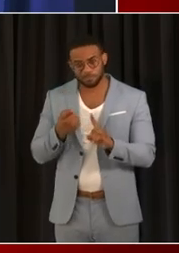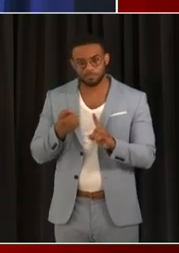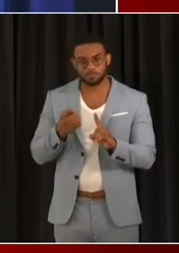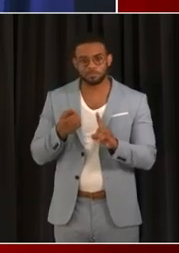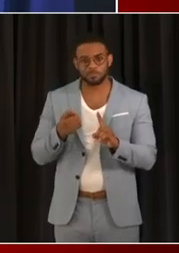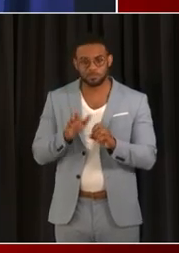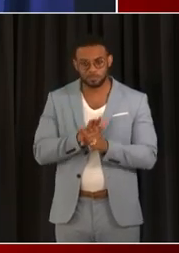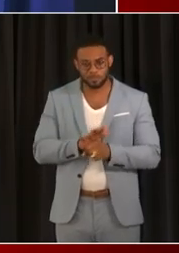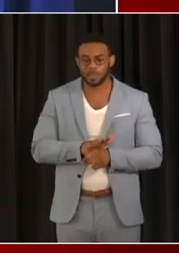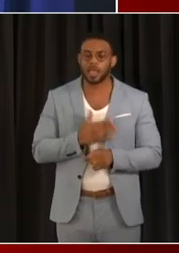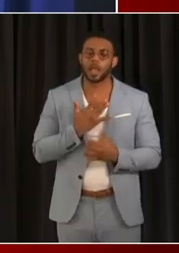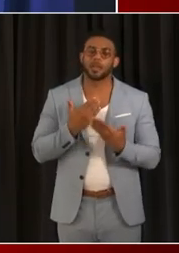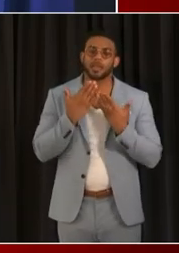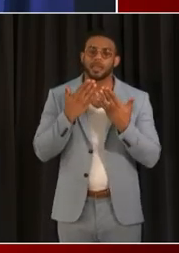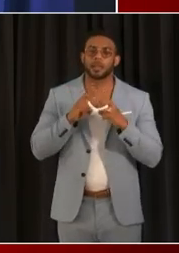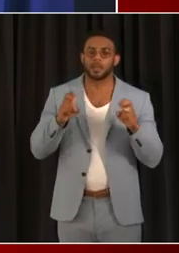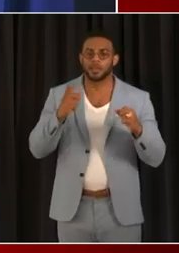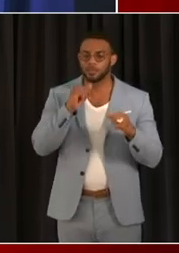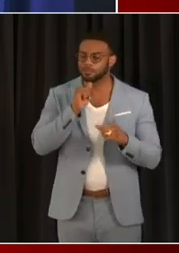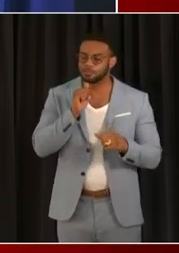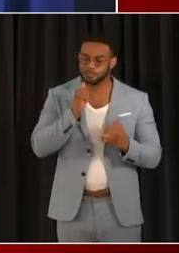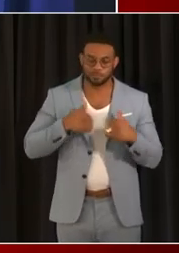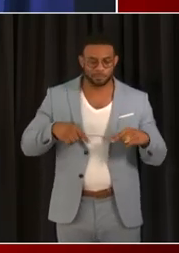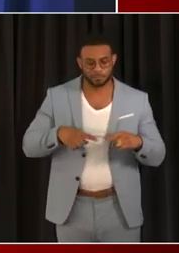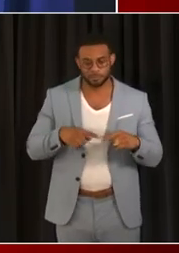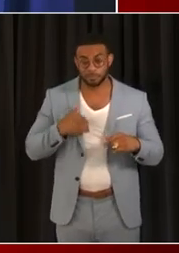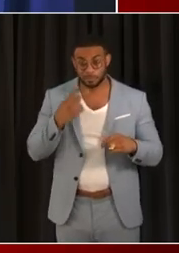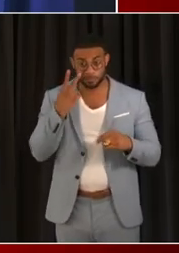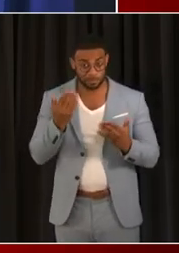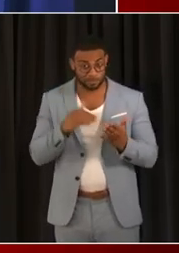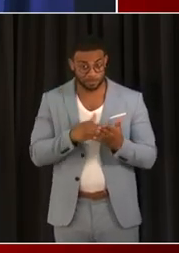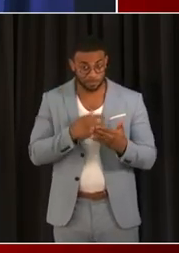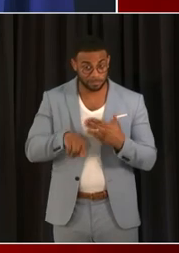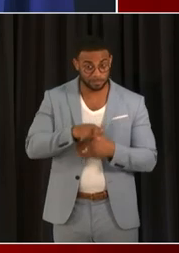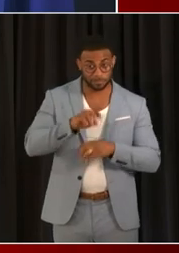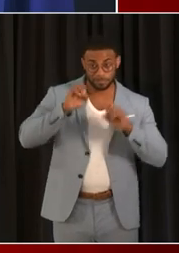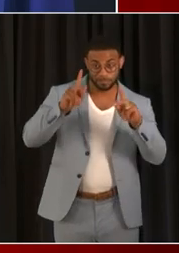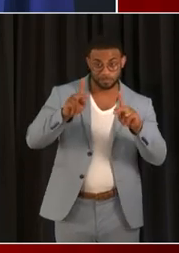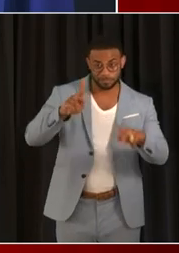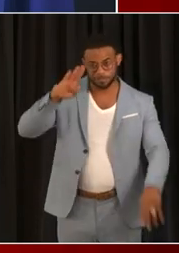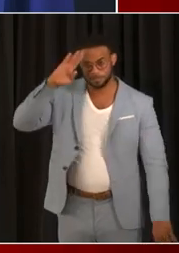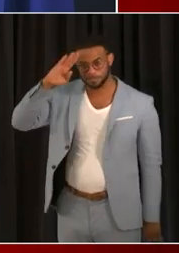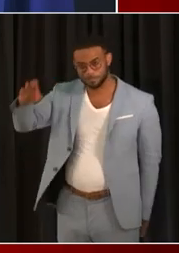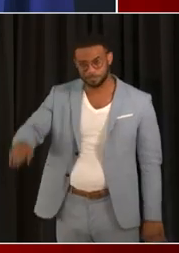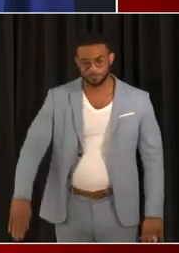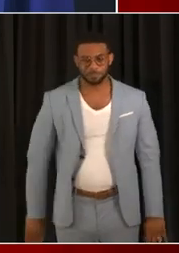of important discussion. So I just want to thank our panelists for hanging in with us, and we'll see you again next week.